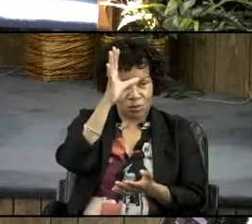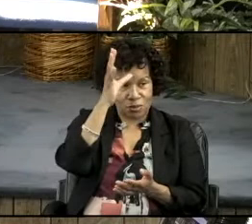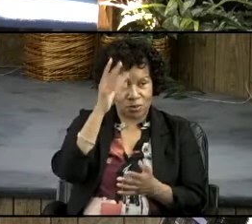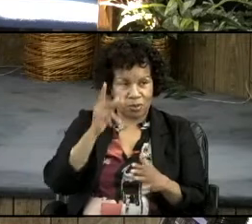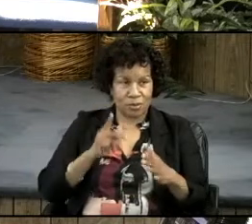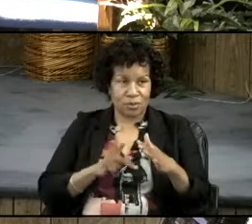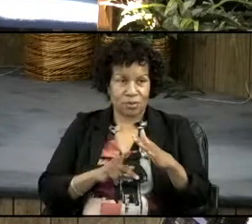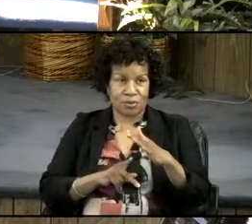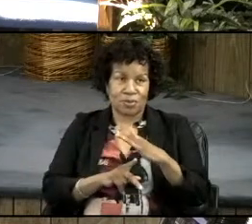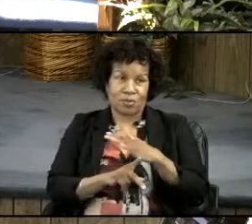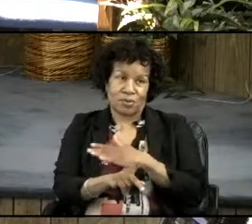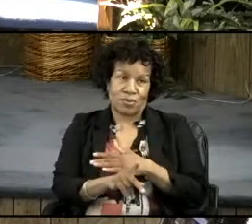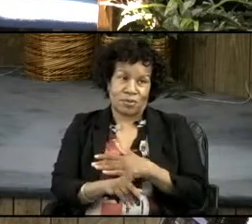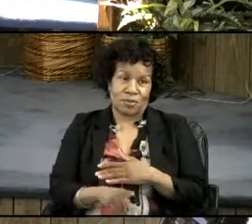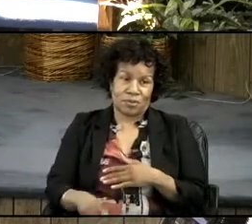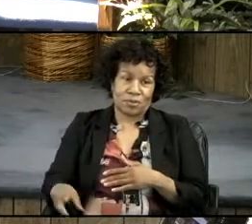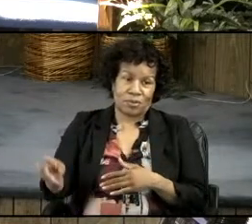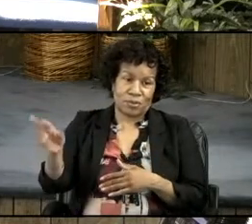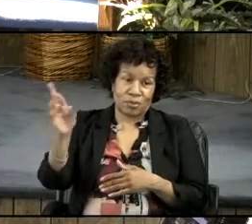Before we go,